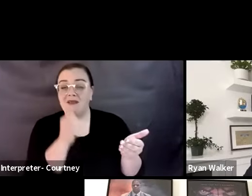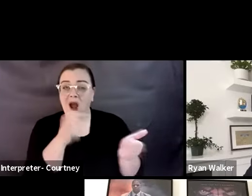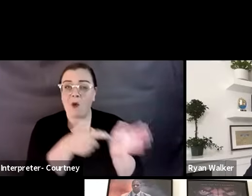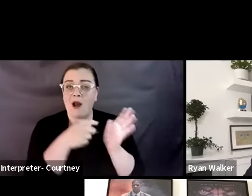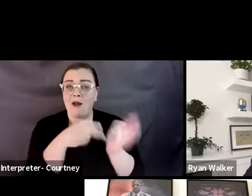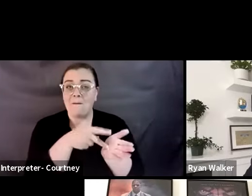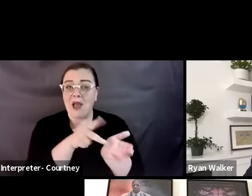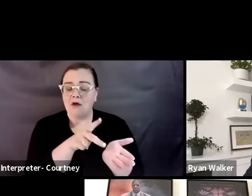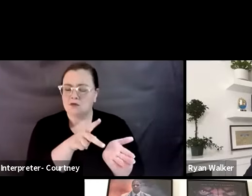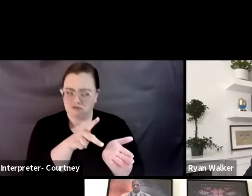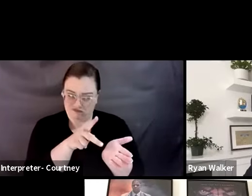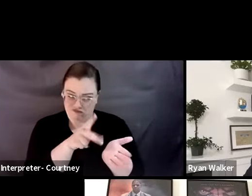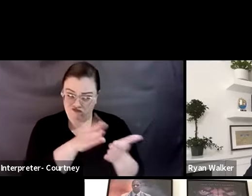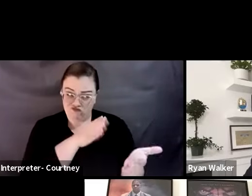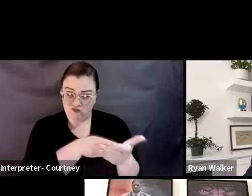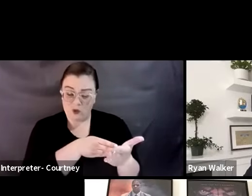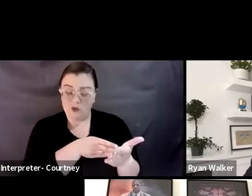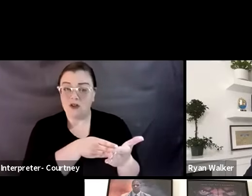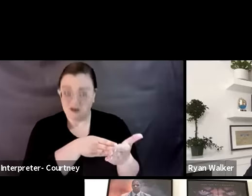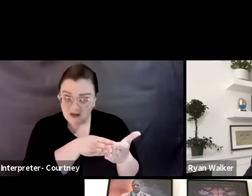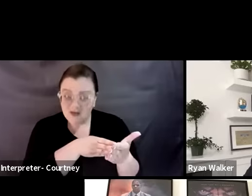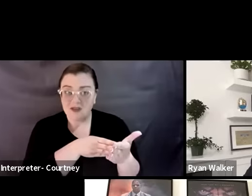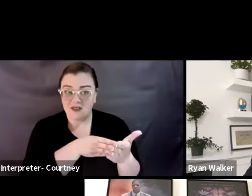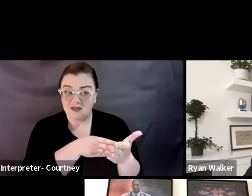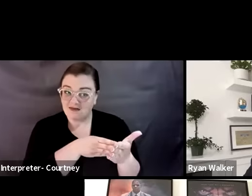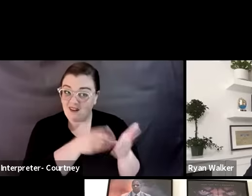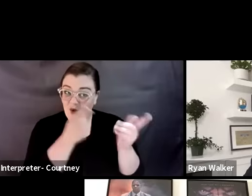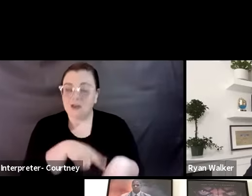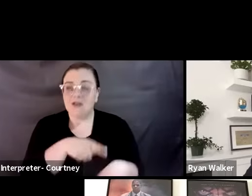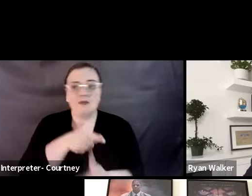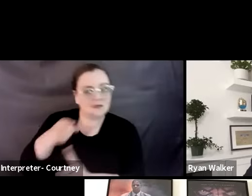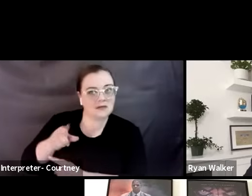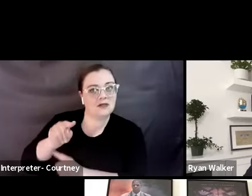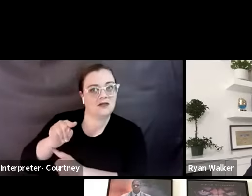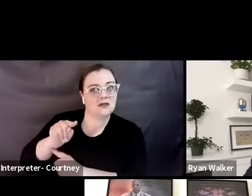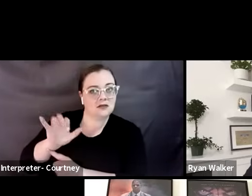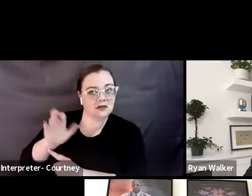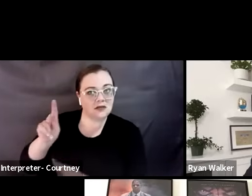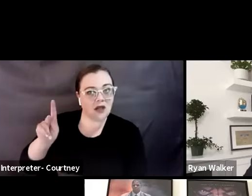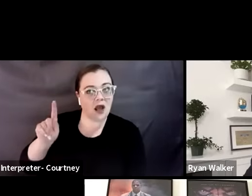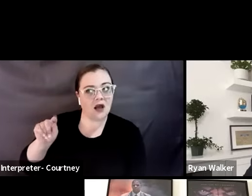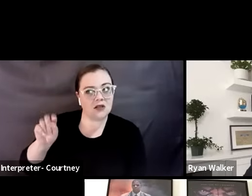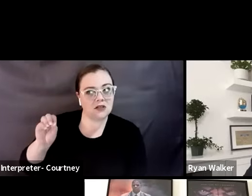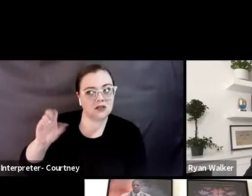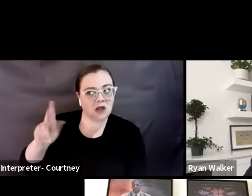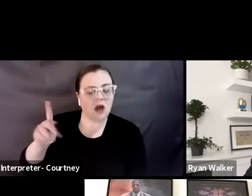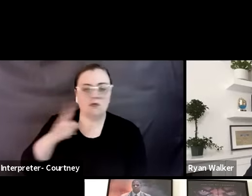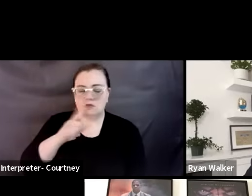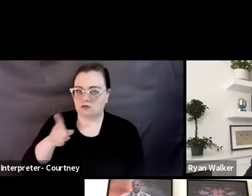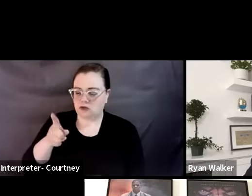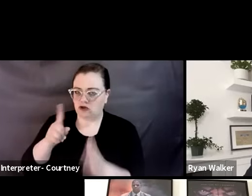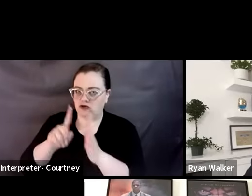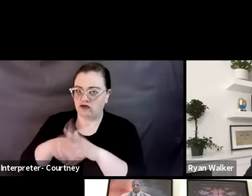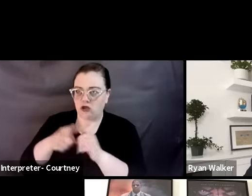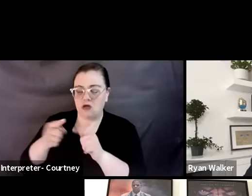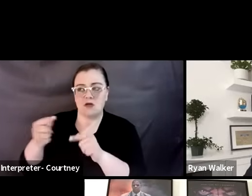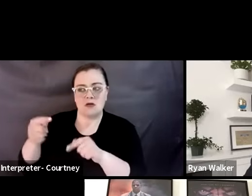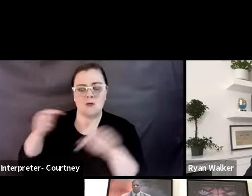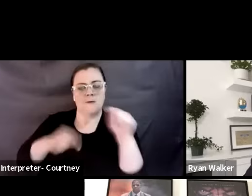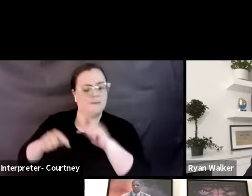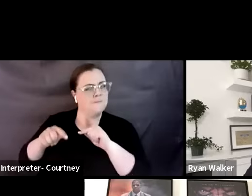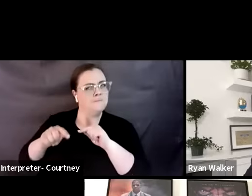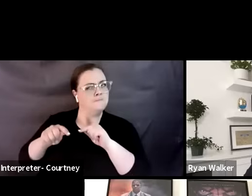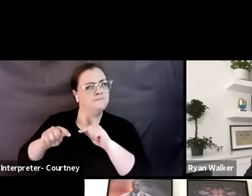got sued, and now, that's how that goes. But, TikTok very early on, reached out and said, look, we